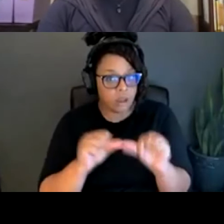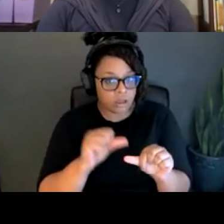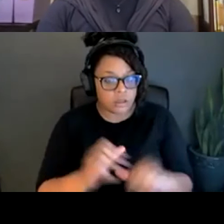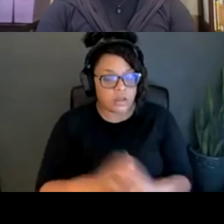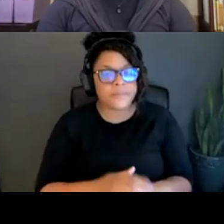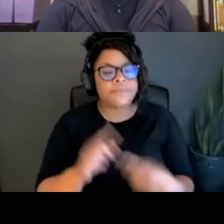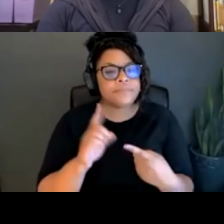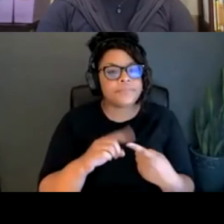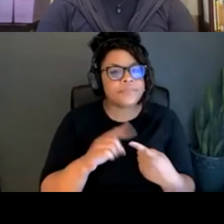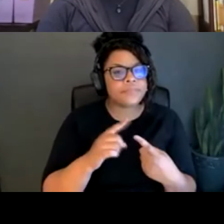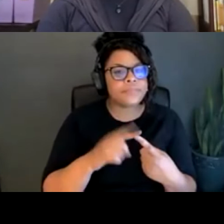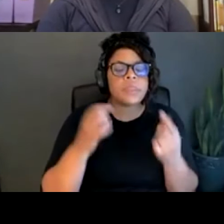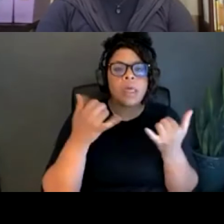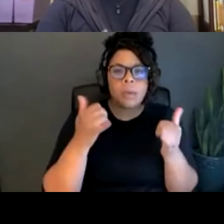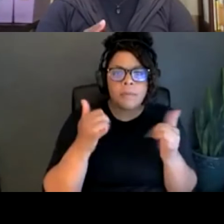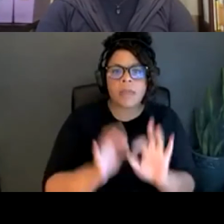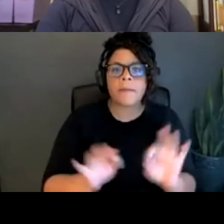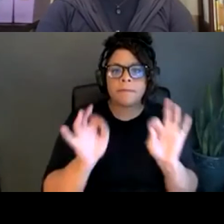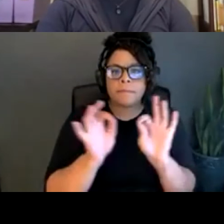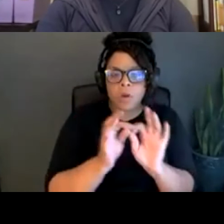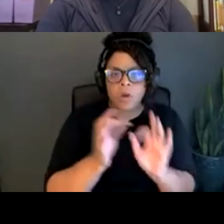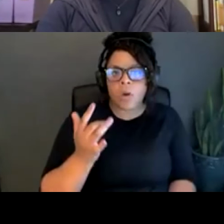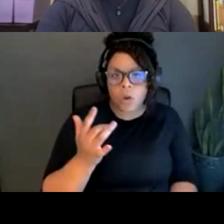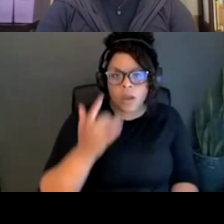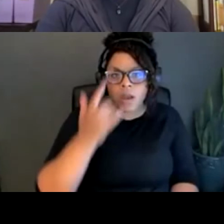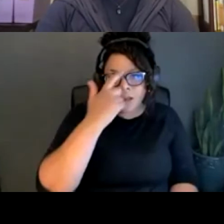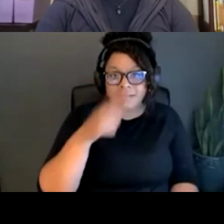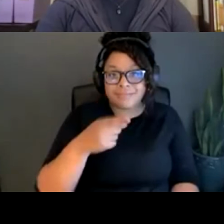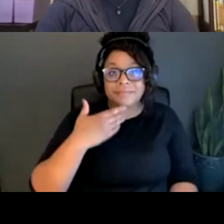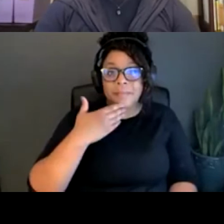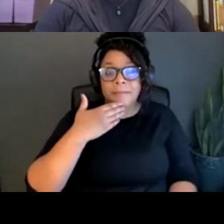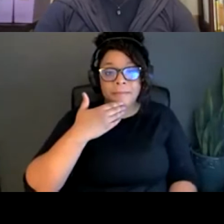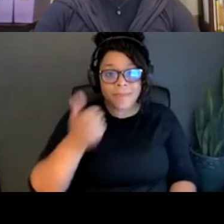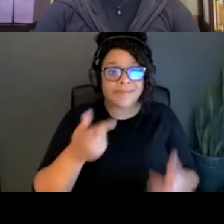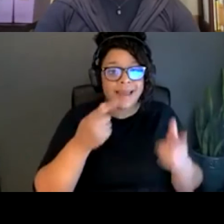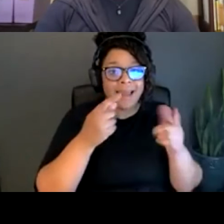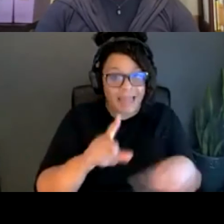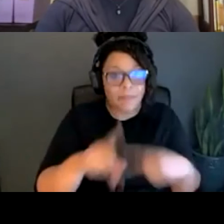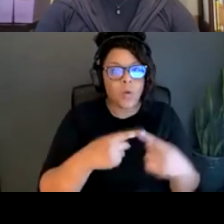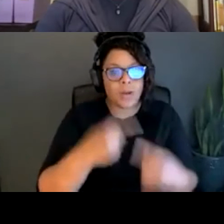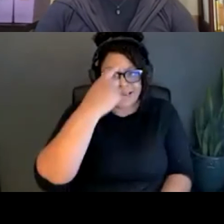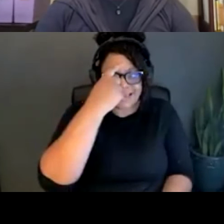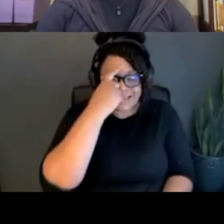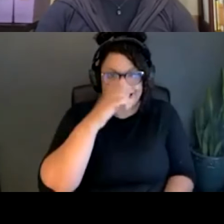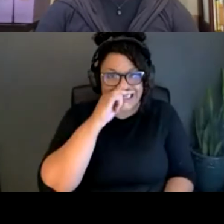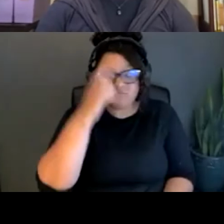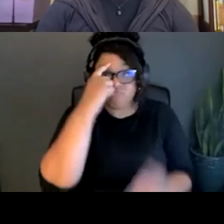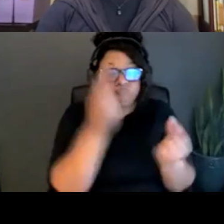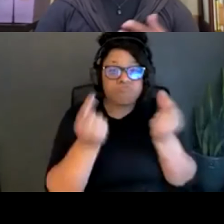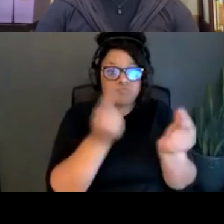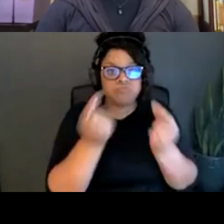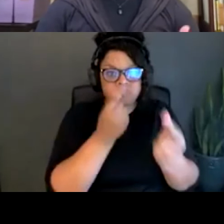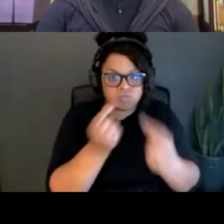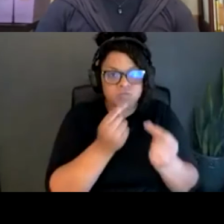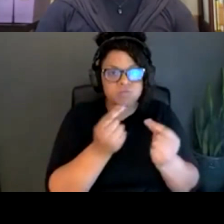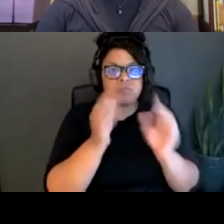is important in part because it occurs best when children are mentally active, as opposed to